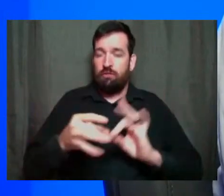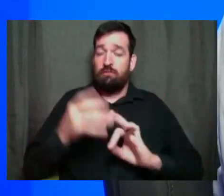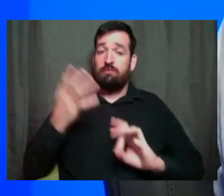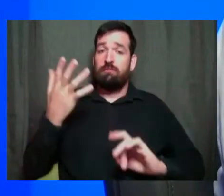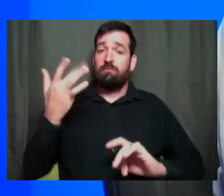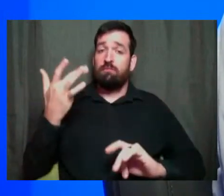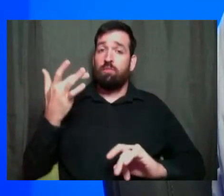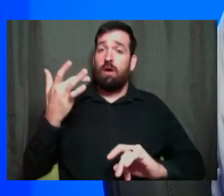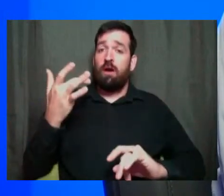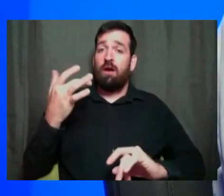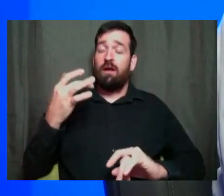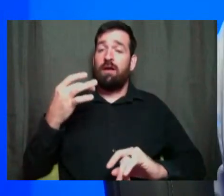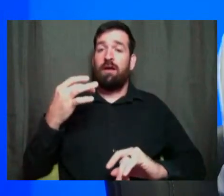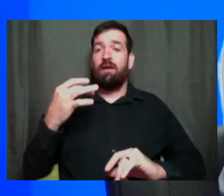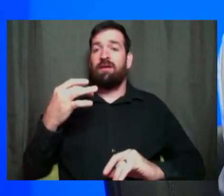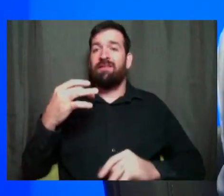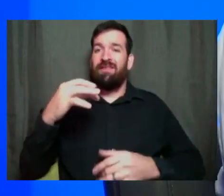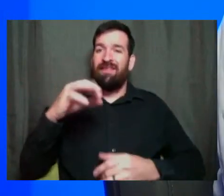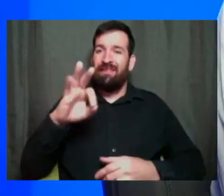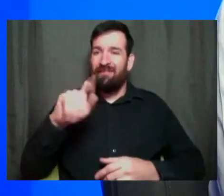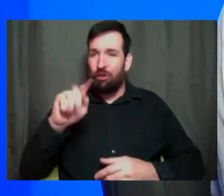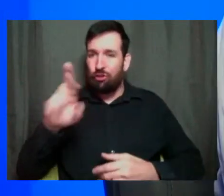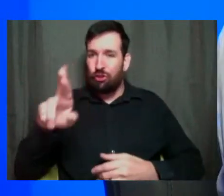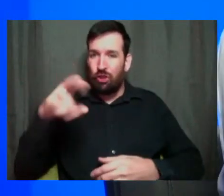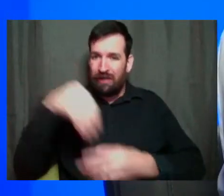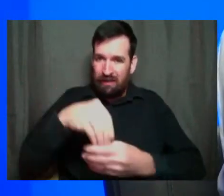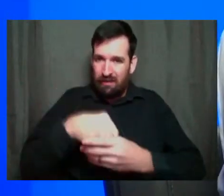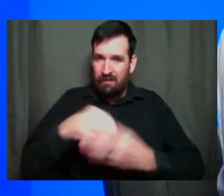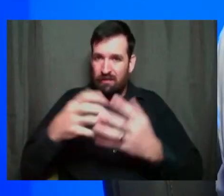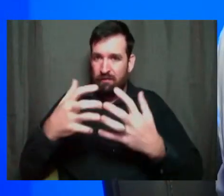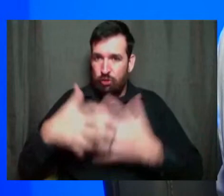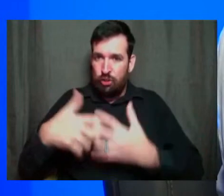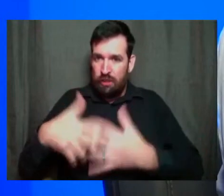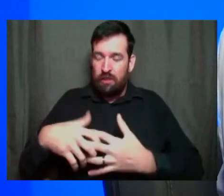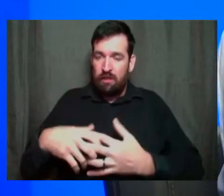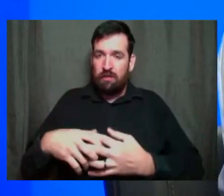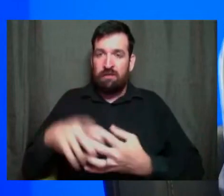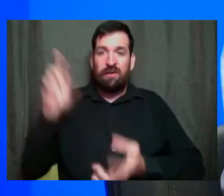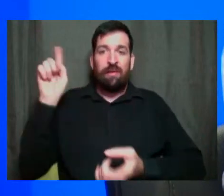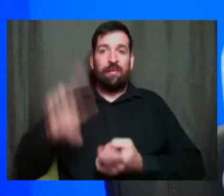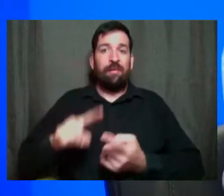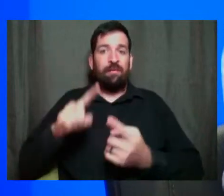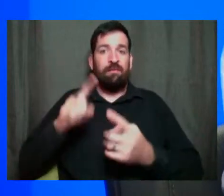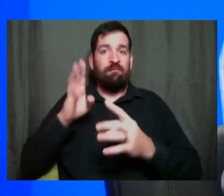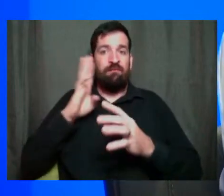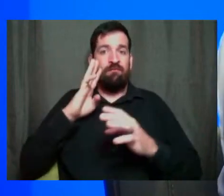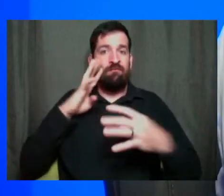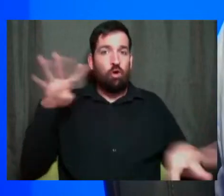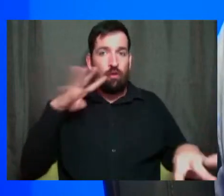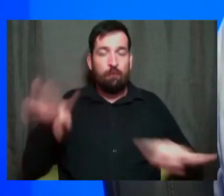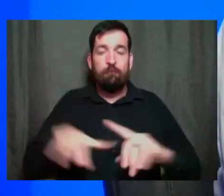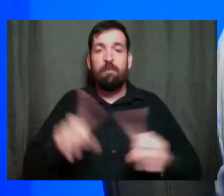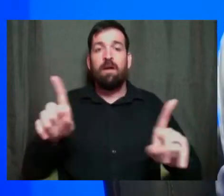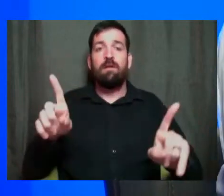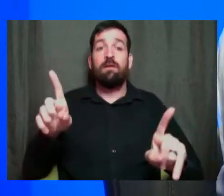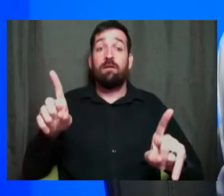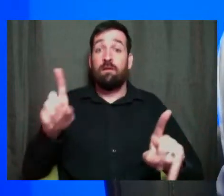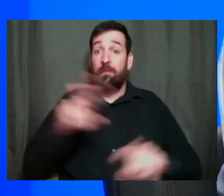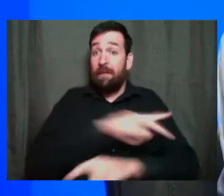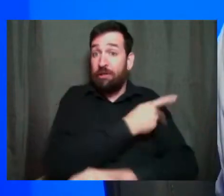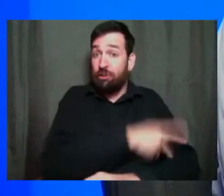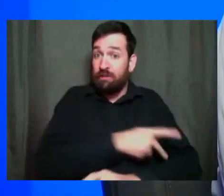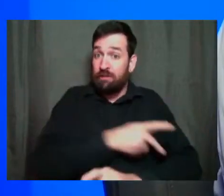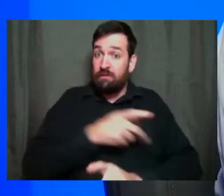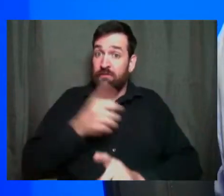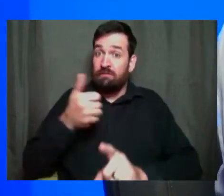filter plug within the machine was to decrease the decibel level, but it turns out that many of my patients, it's the machine itself functions as a